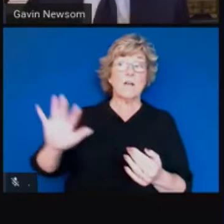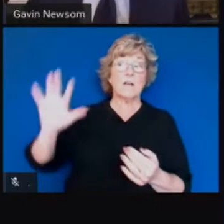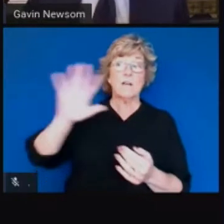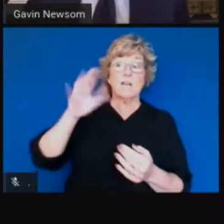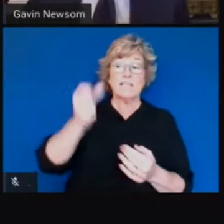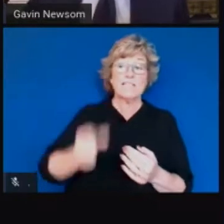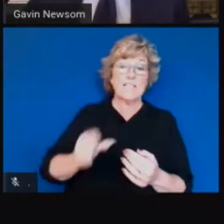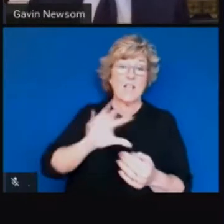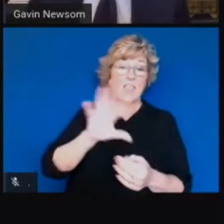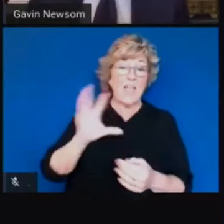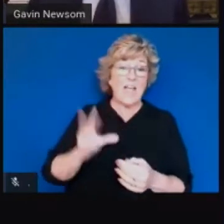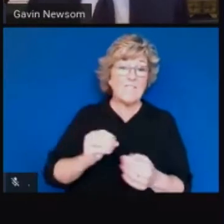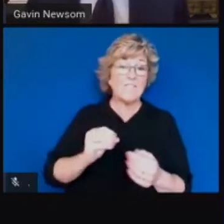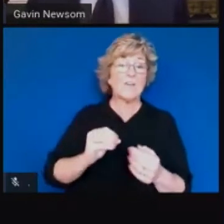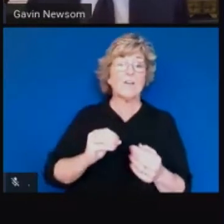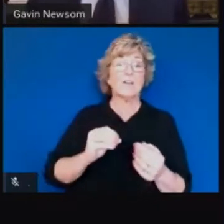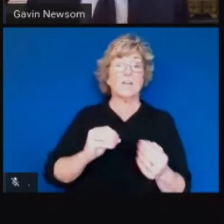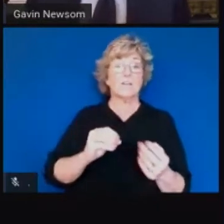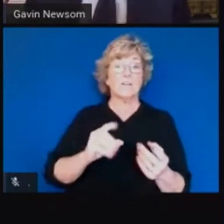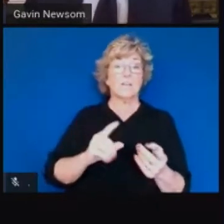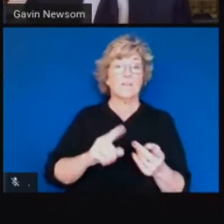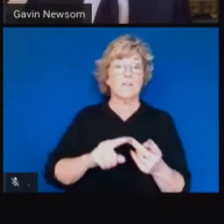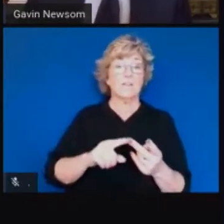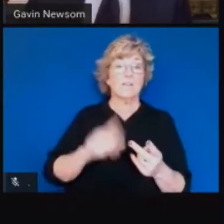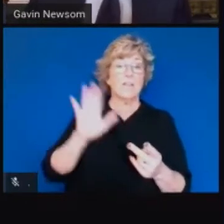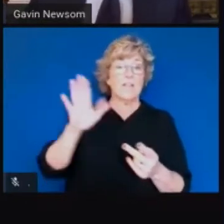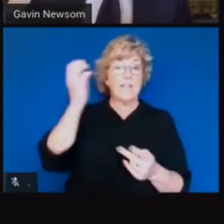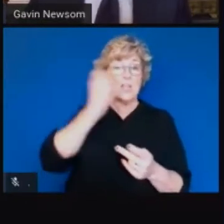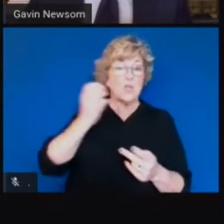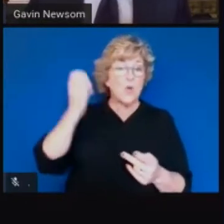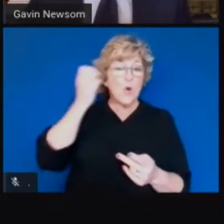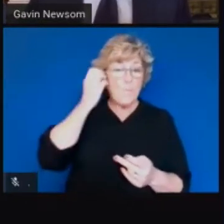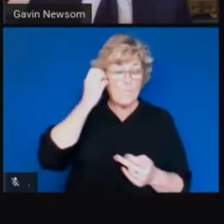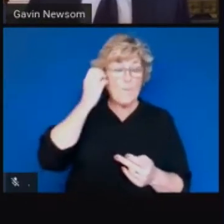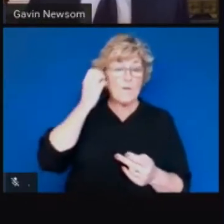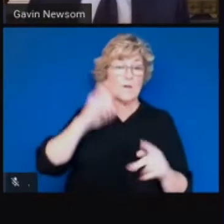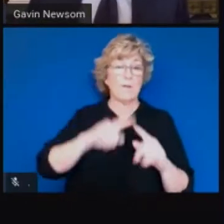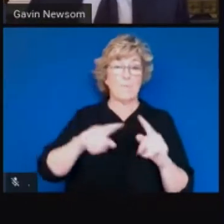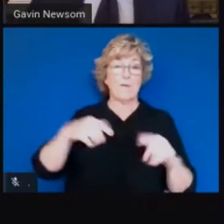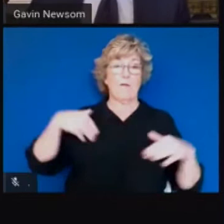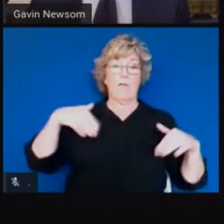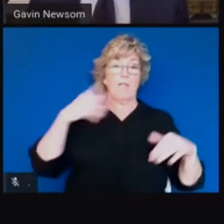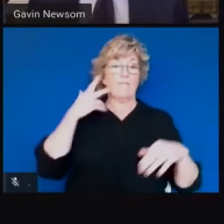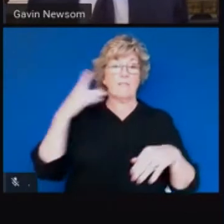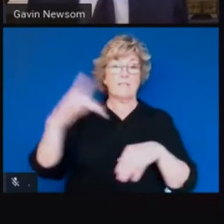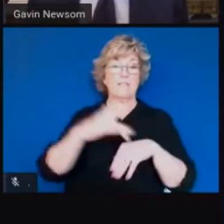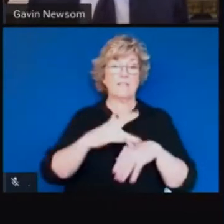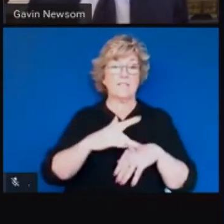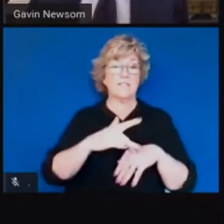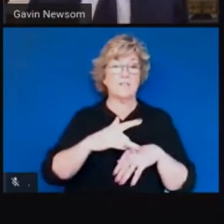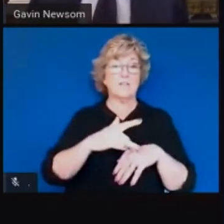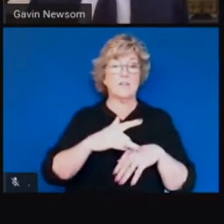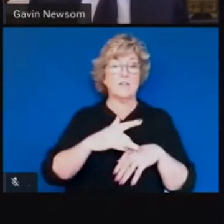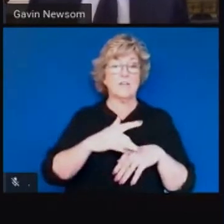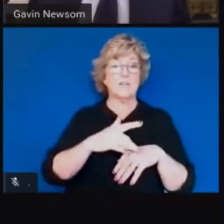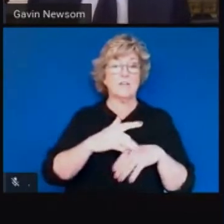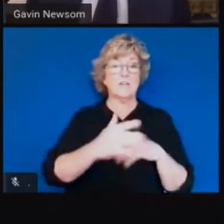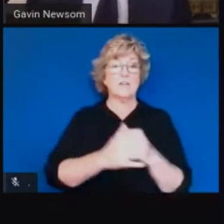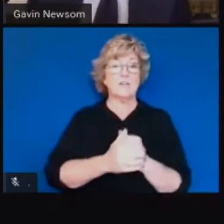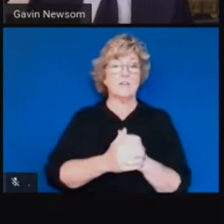Africa, obviously some European nations, but we are not seeing that here. But it